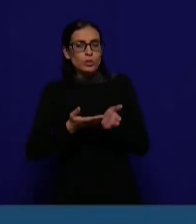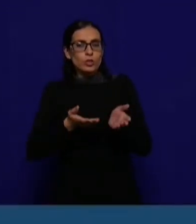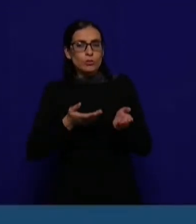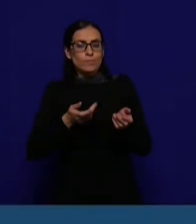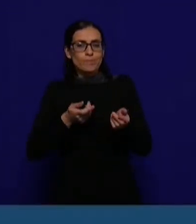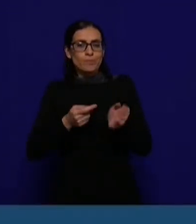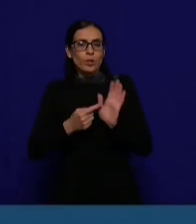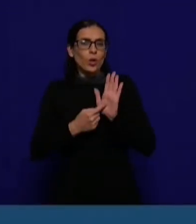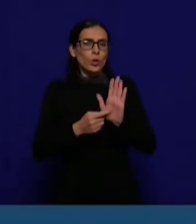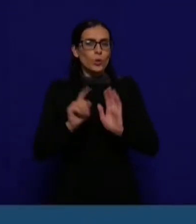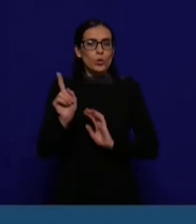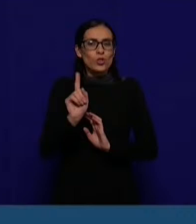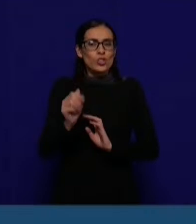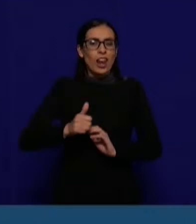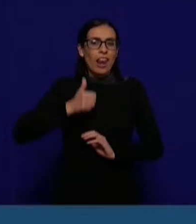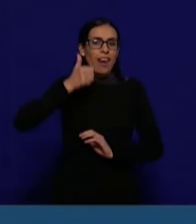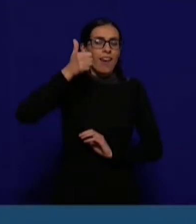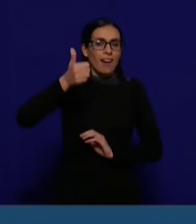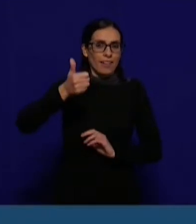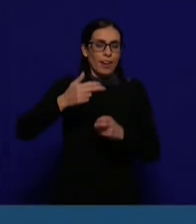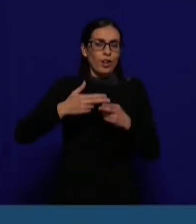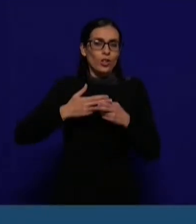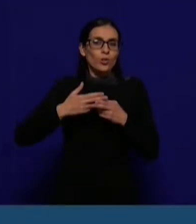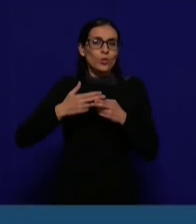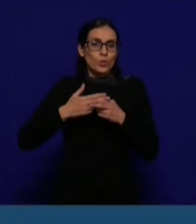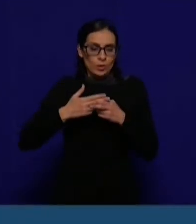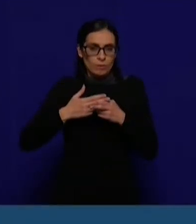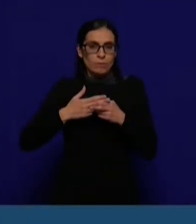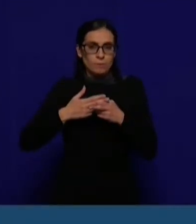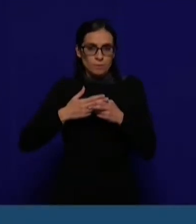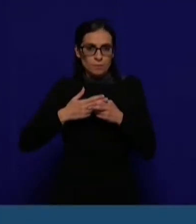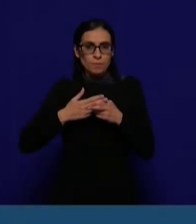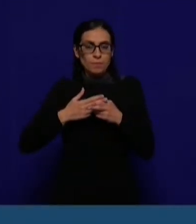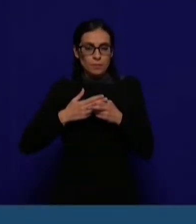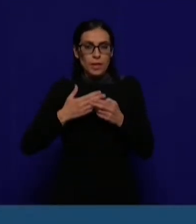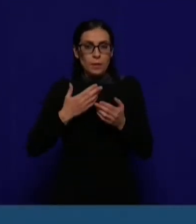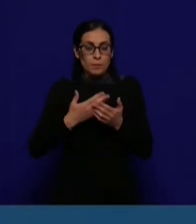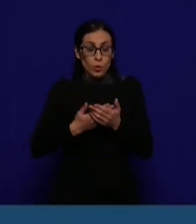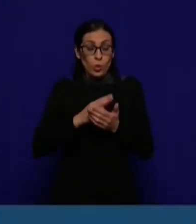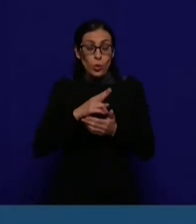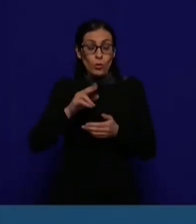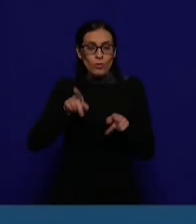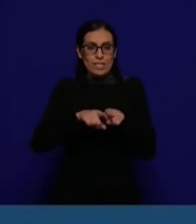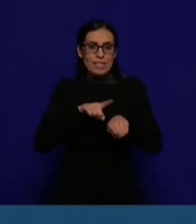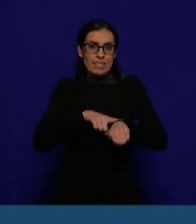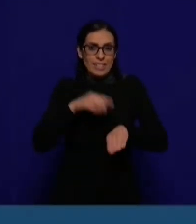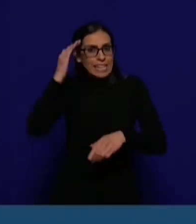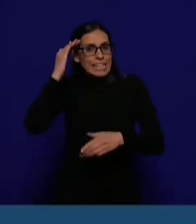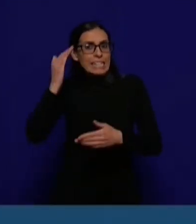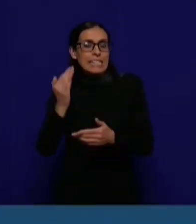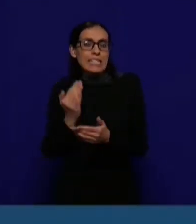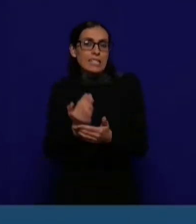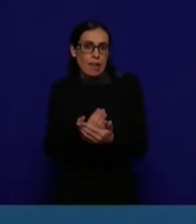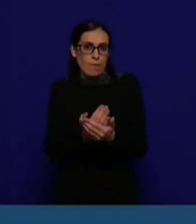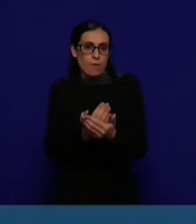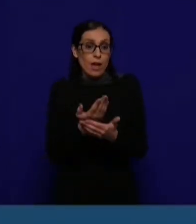inti l-aħjar li inti tkompli tuża, dejjem aħna nħarsu lejn is-safety biex aħna nkunu nistgħu nassiguraw ukoll li kulħadd ikun safe dan kollu.